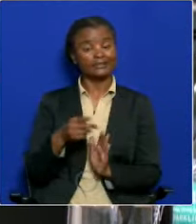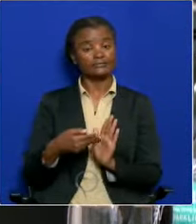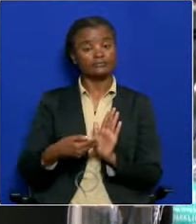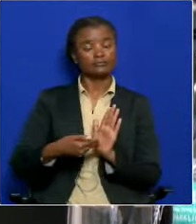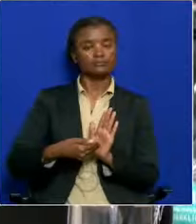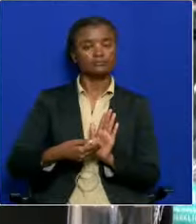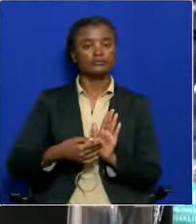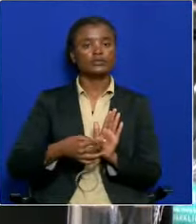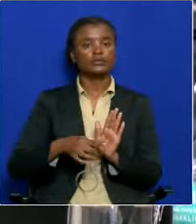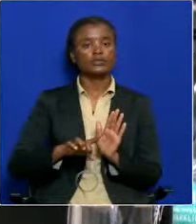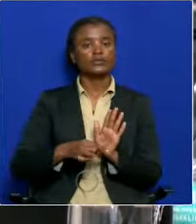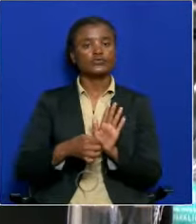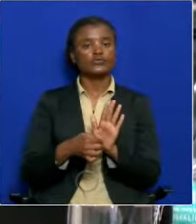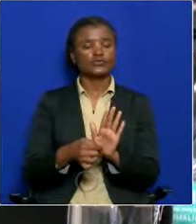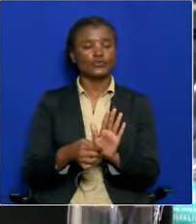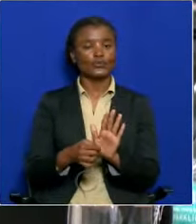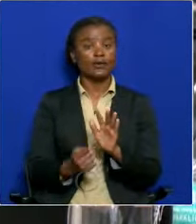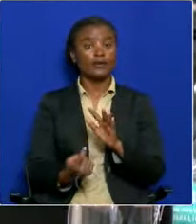article.